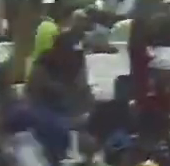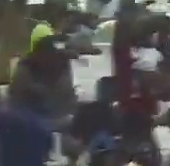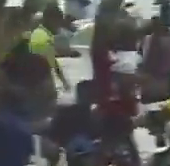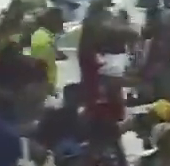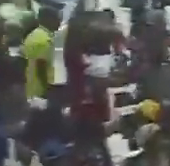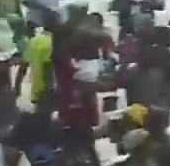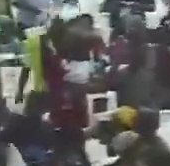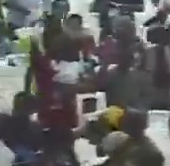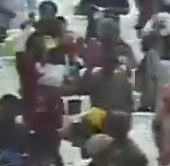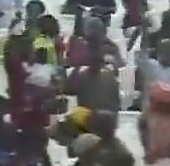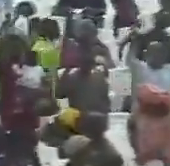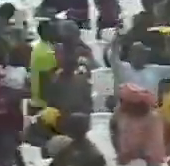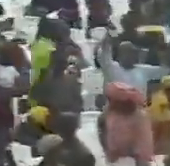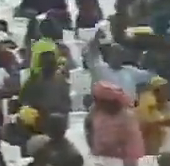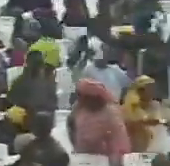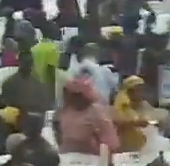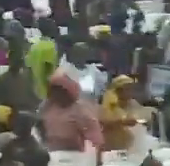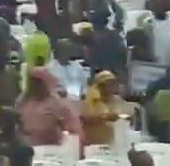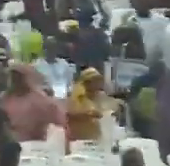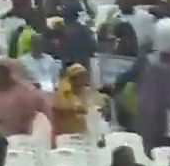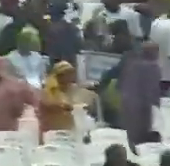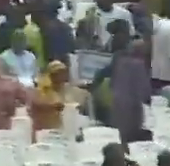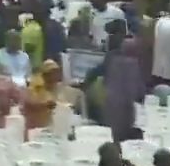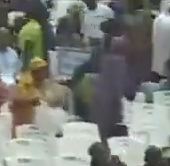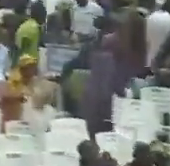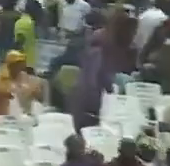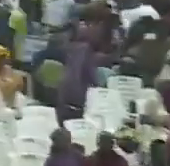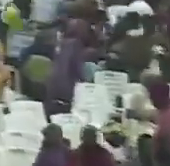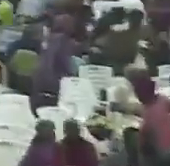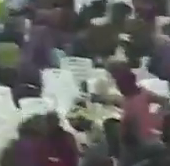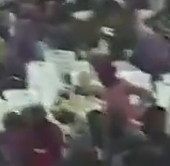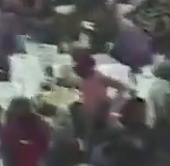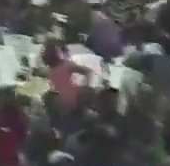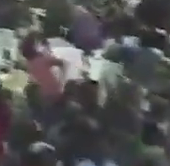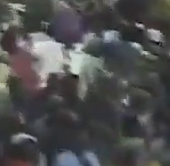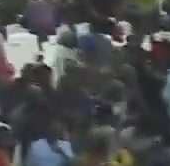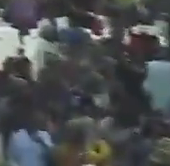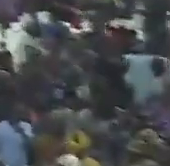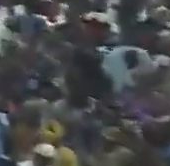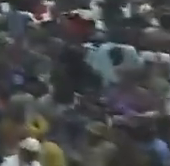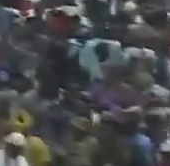Hallelujah. Thank you so much, Lord Jesus.